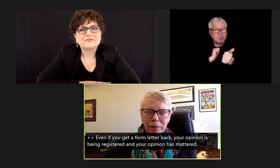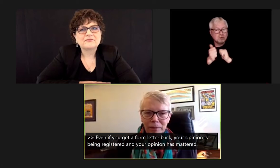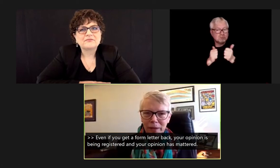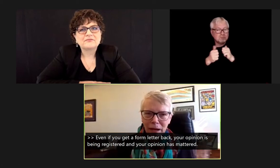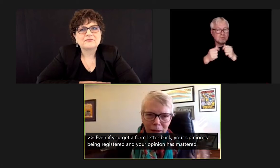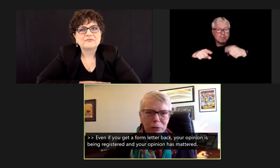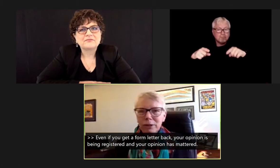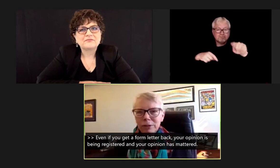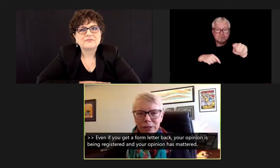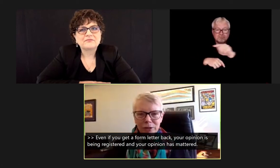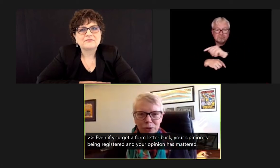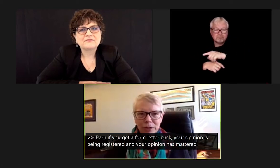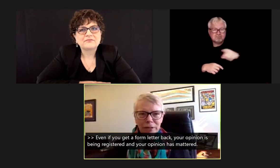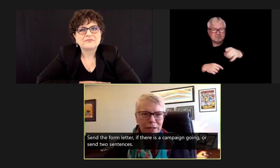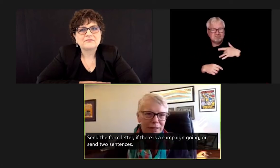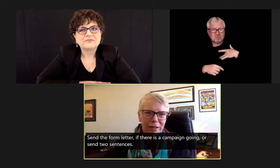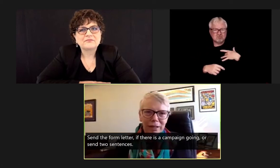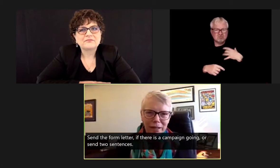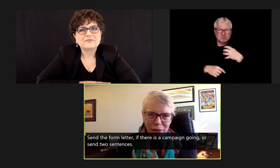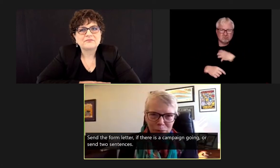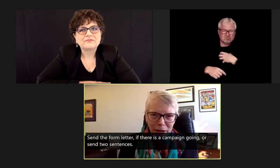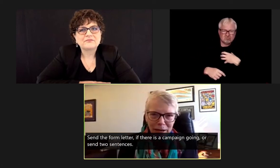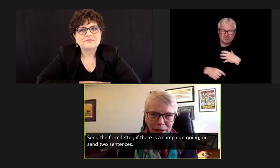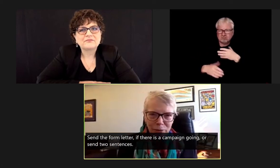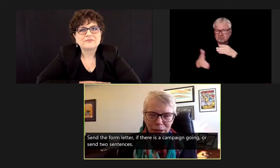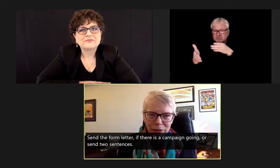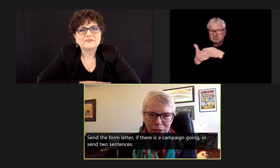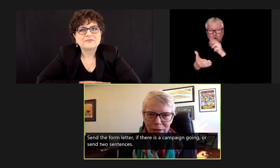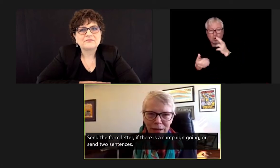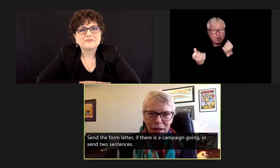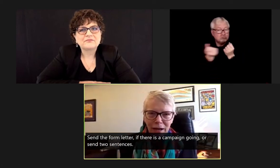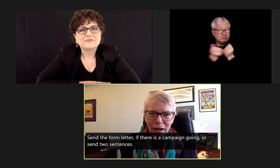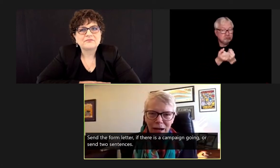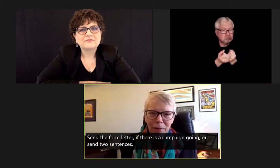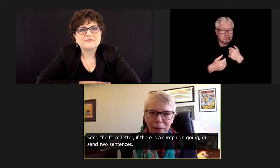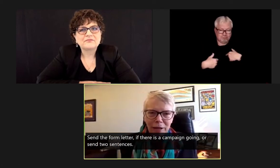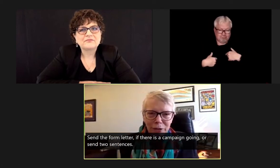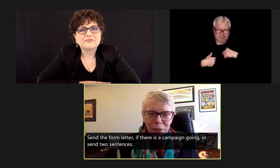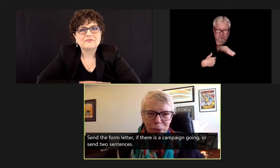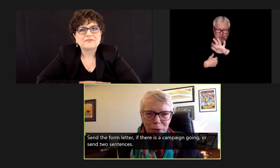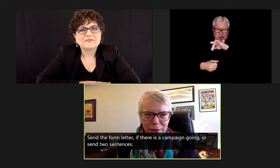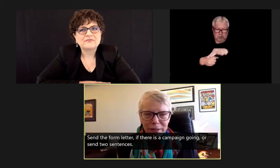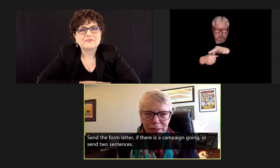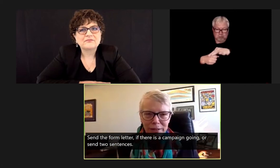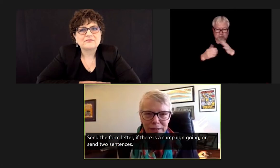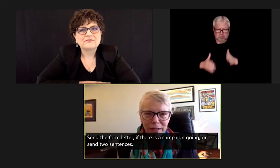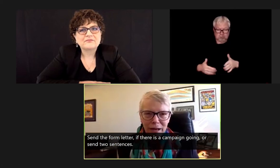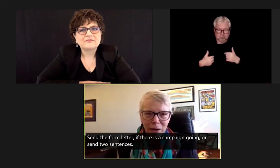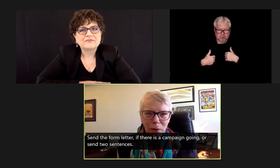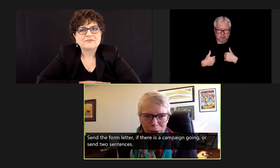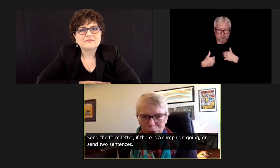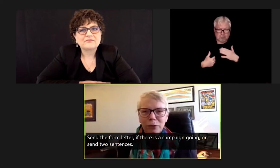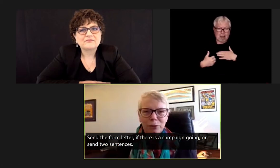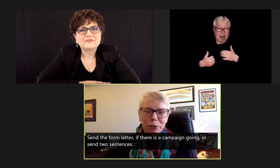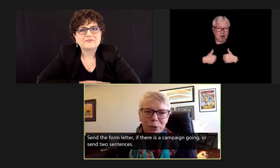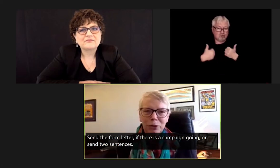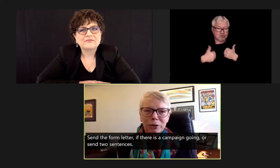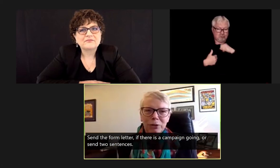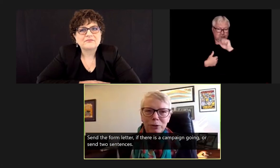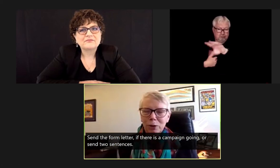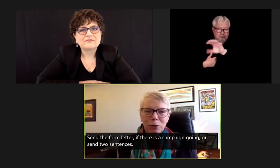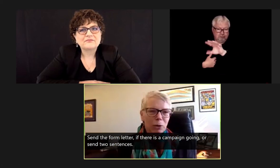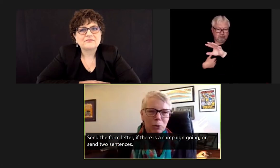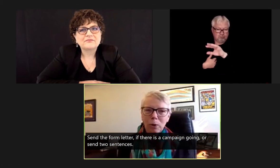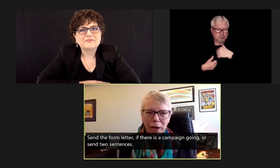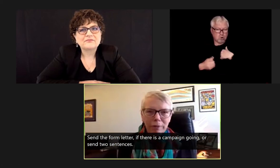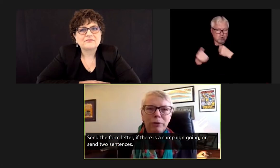I'm your constituent. Here's my address. I support this. I want you to support it